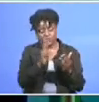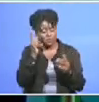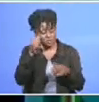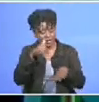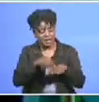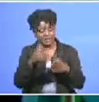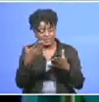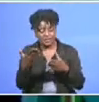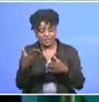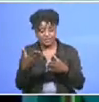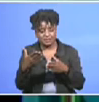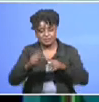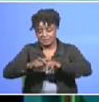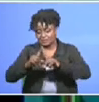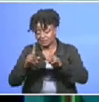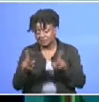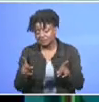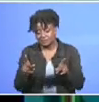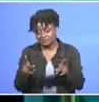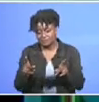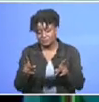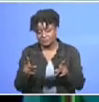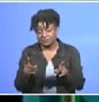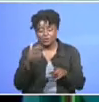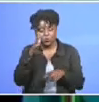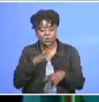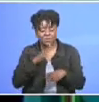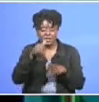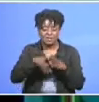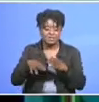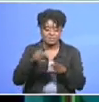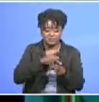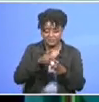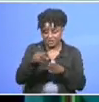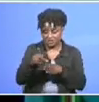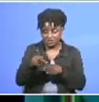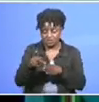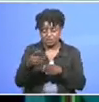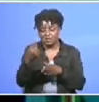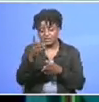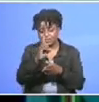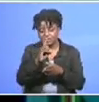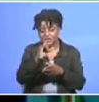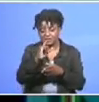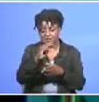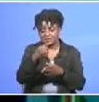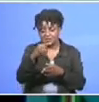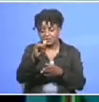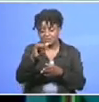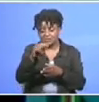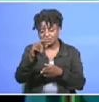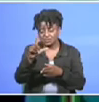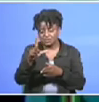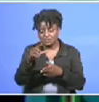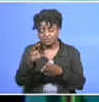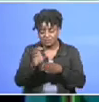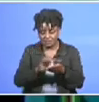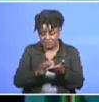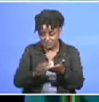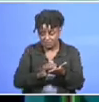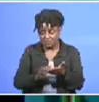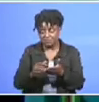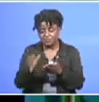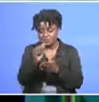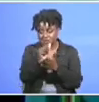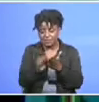things that are outside of the box. Women in the profession, the digital age, artificial intelligence and how we'll